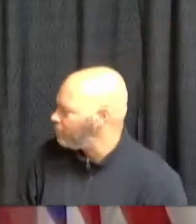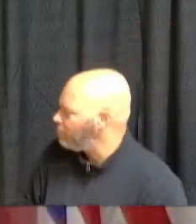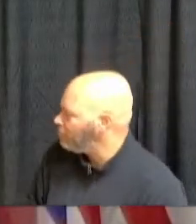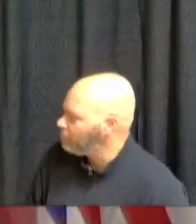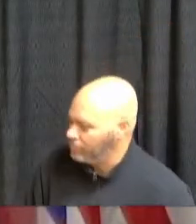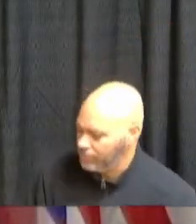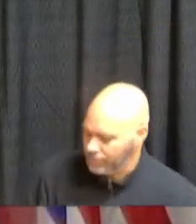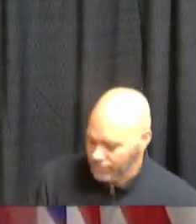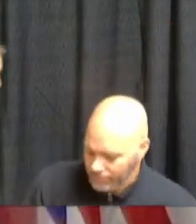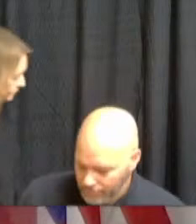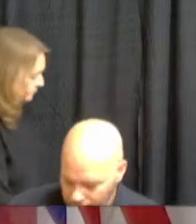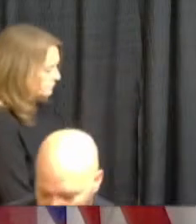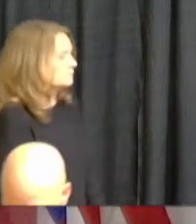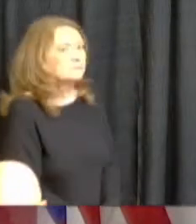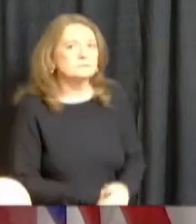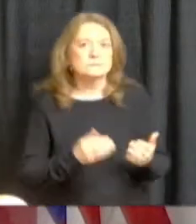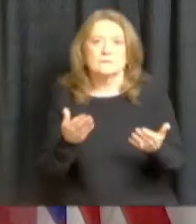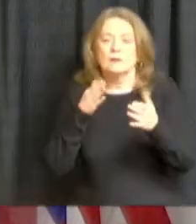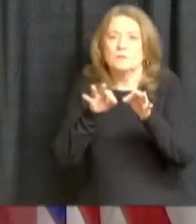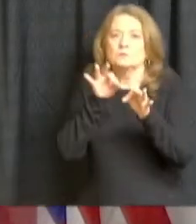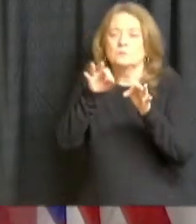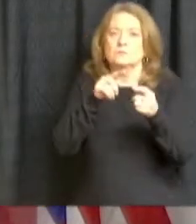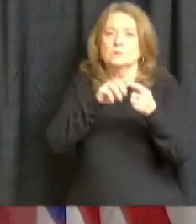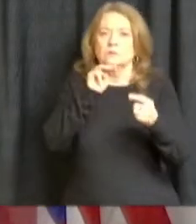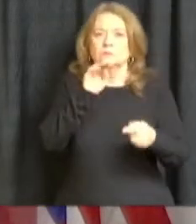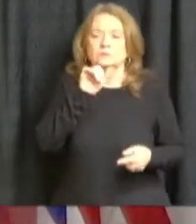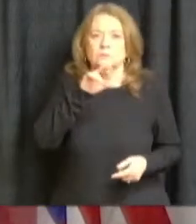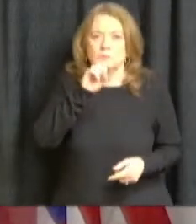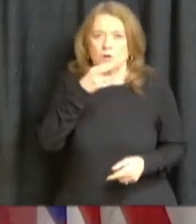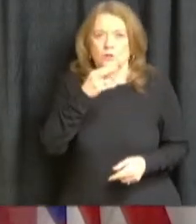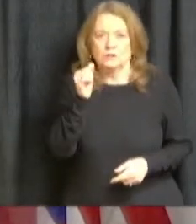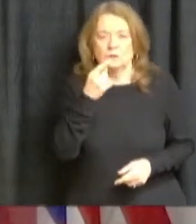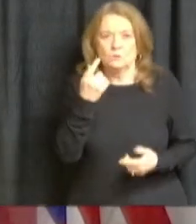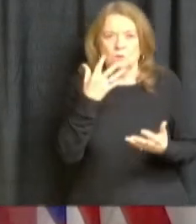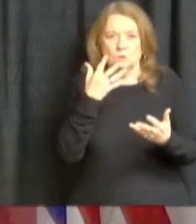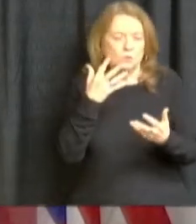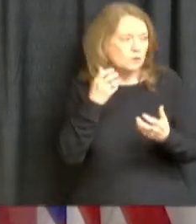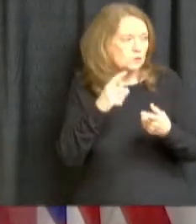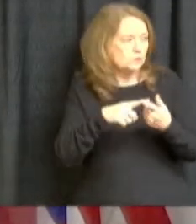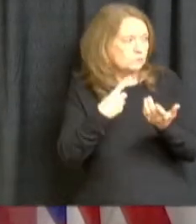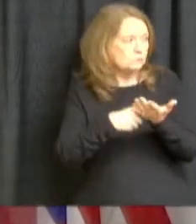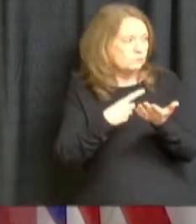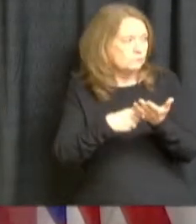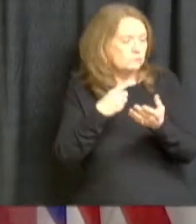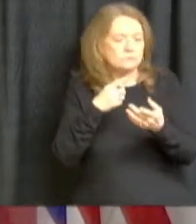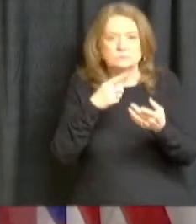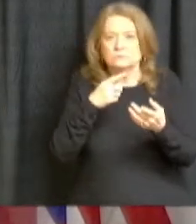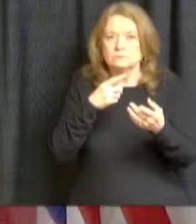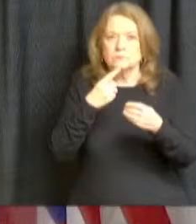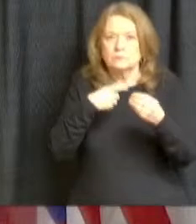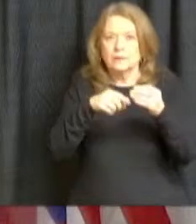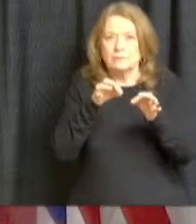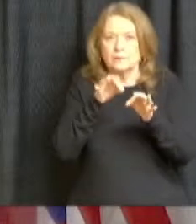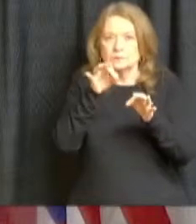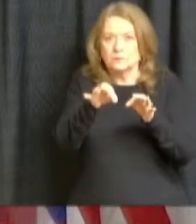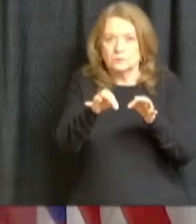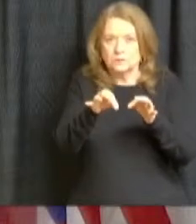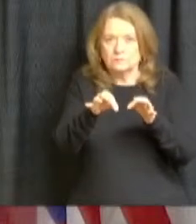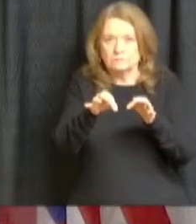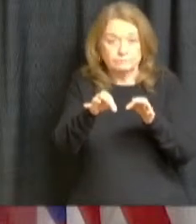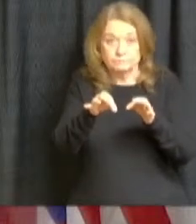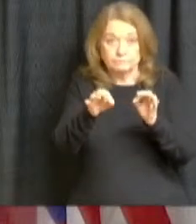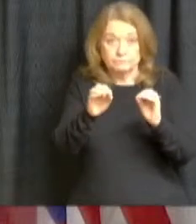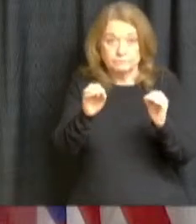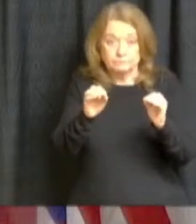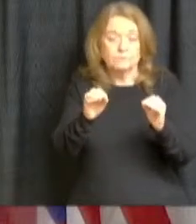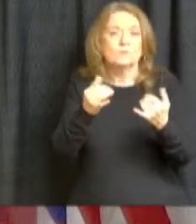Yes, sir. And properly seconded. Anyone wish to address the motion to postpone till the March regular session? Seeing none, hearing none, we are